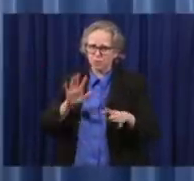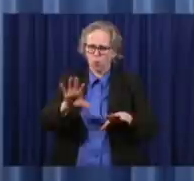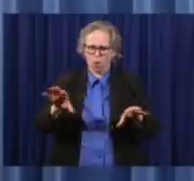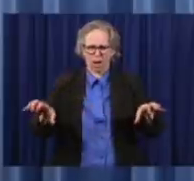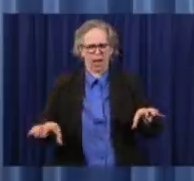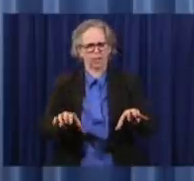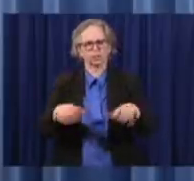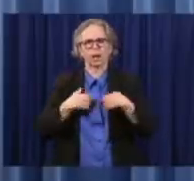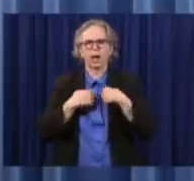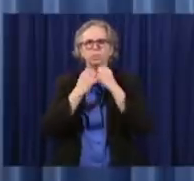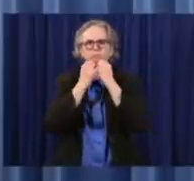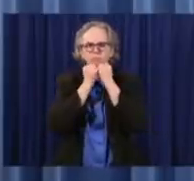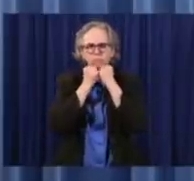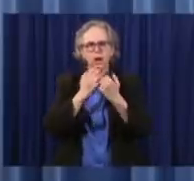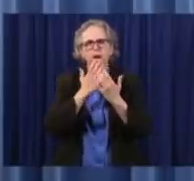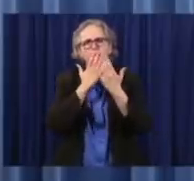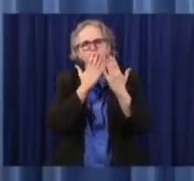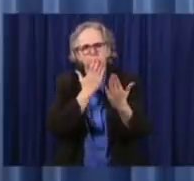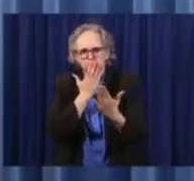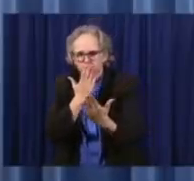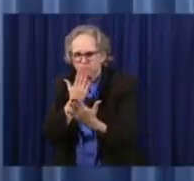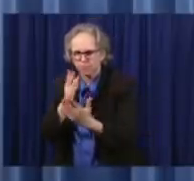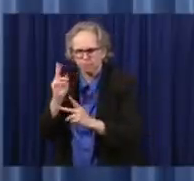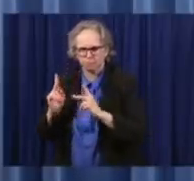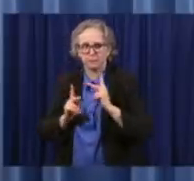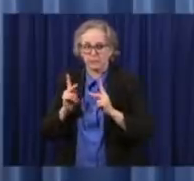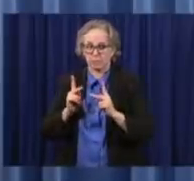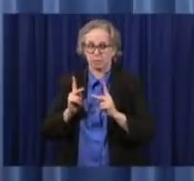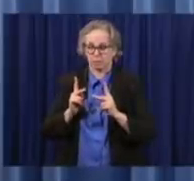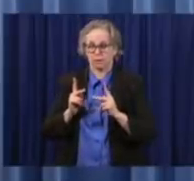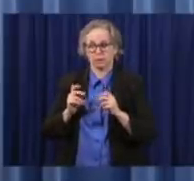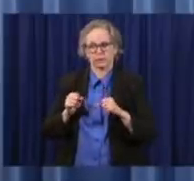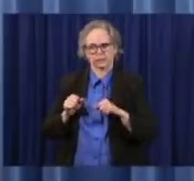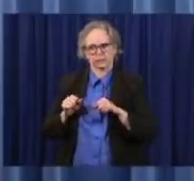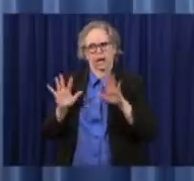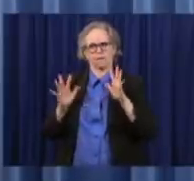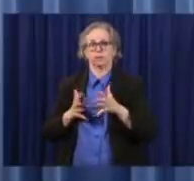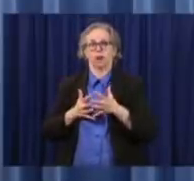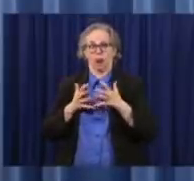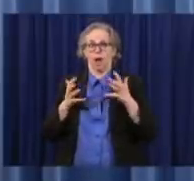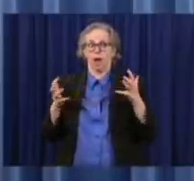made some real sacrifices and continue to make those.